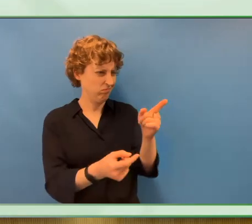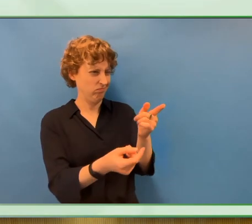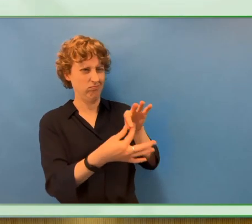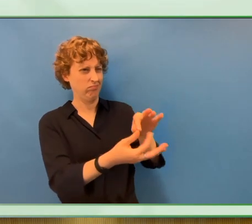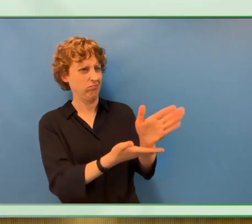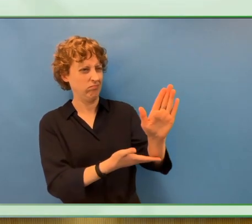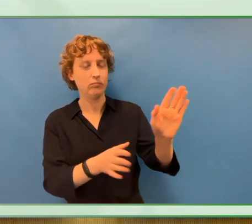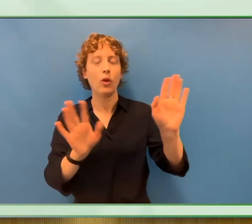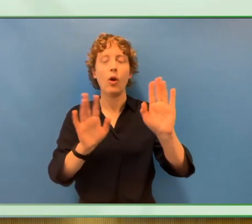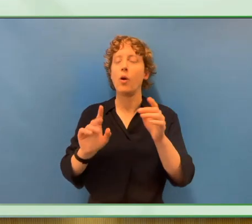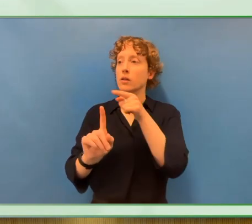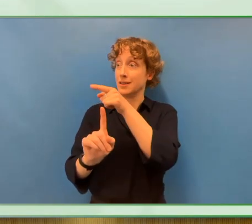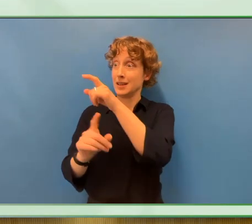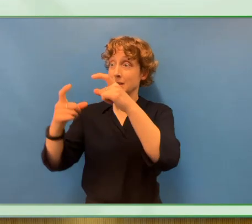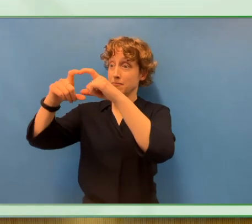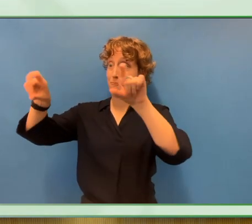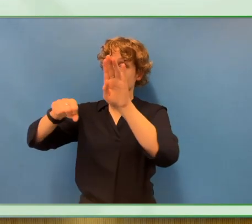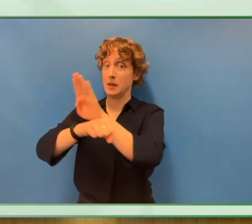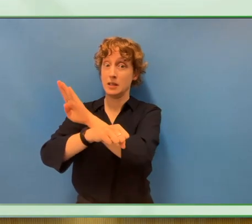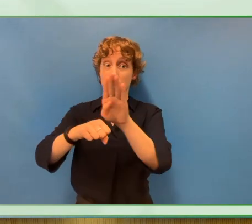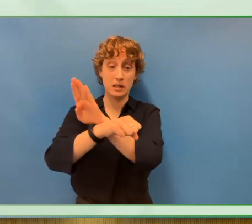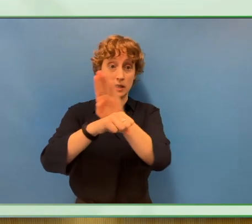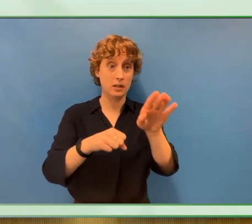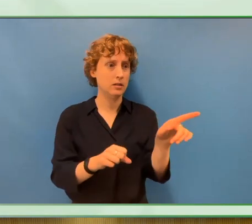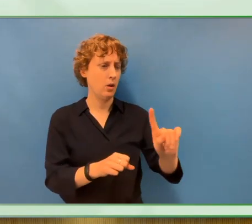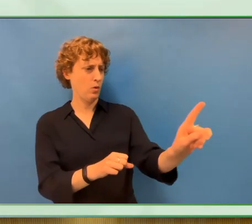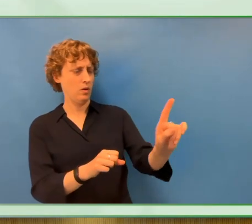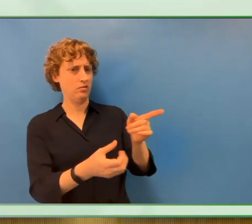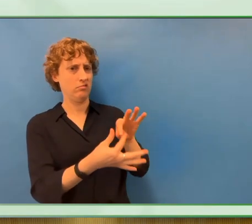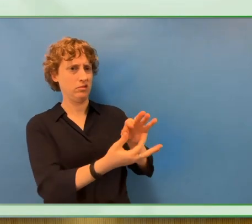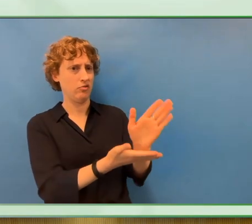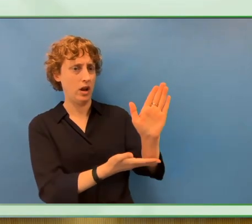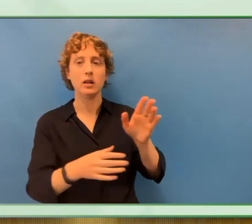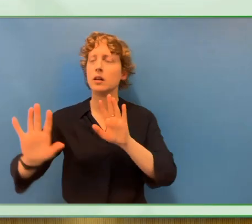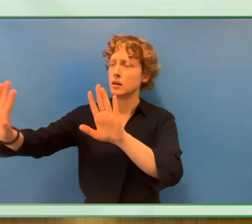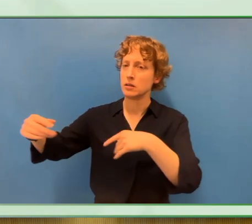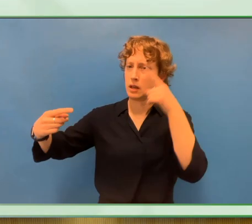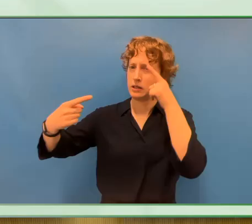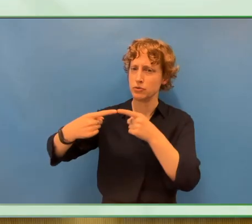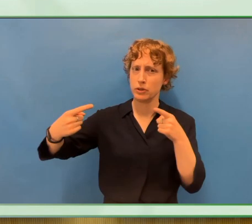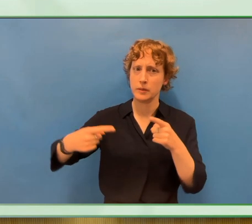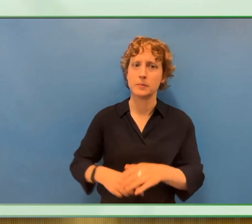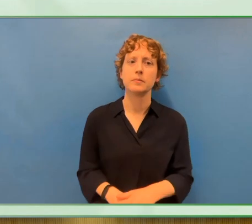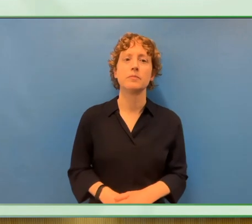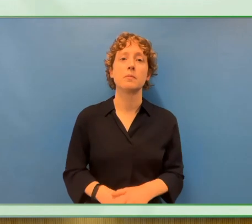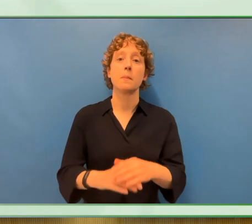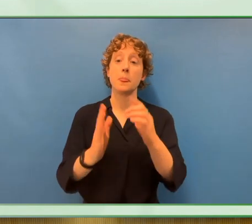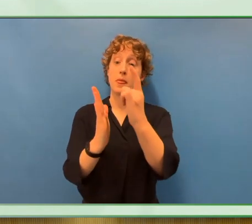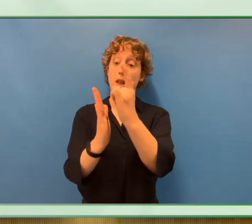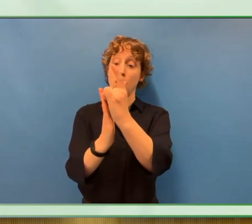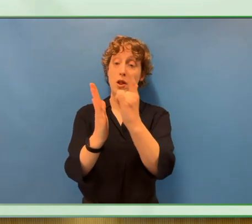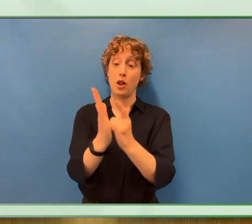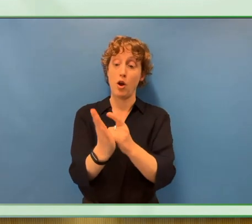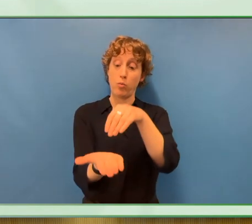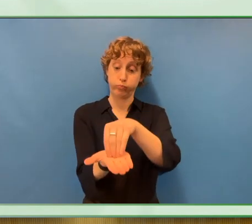respectfully disagree. Good. Because once you have the law protecting it, that's where you have, the rights